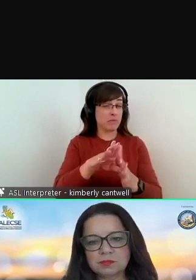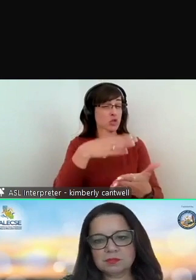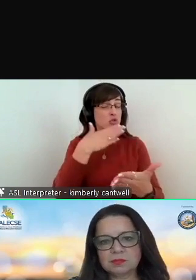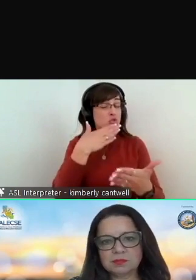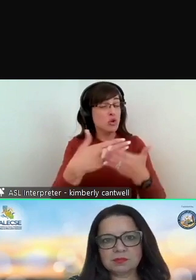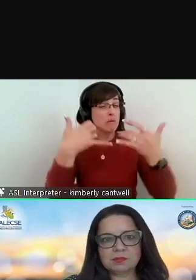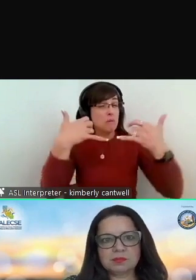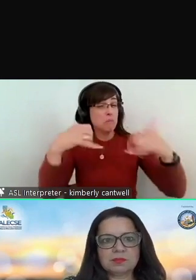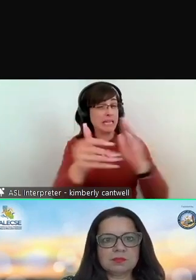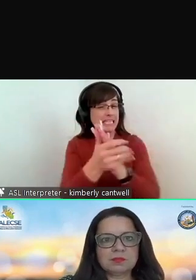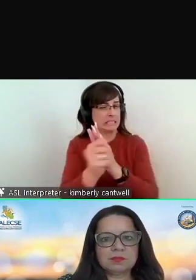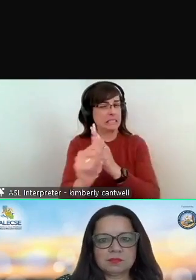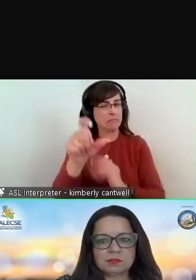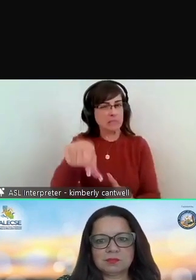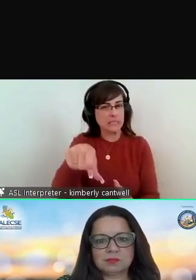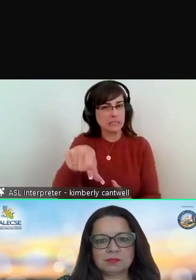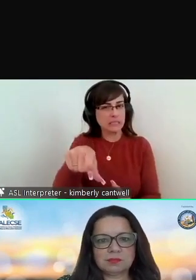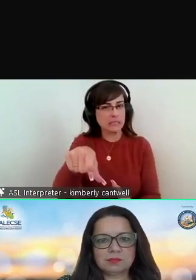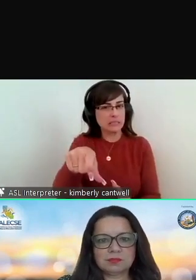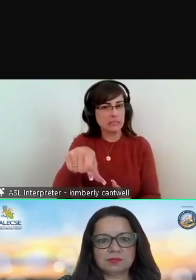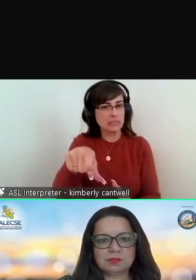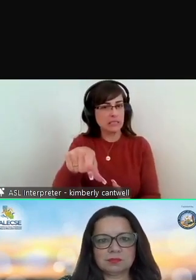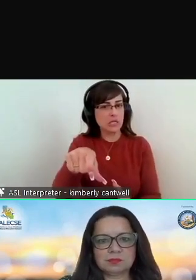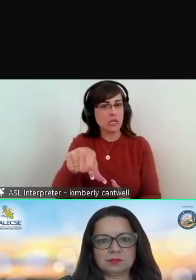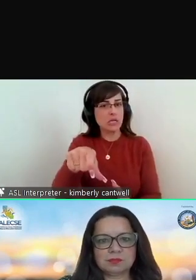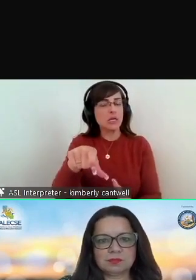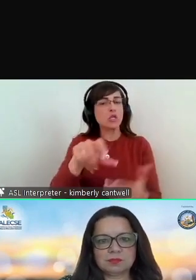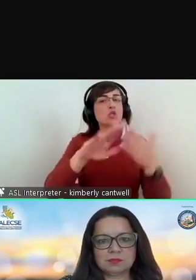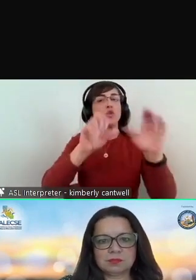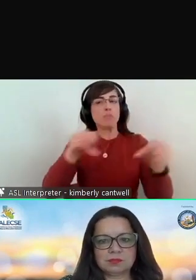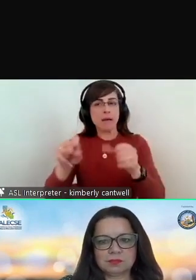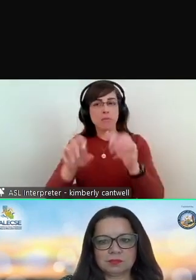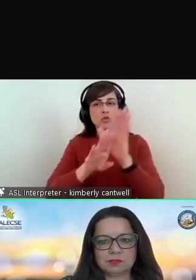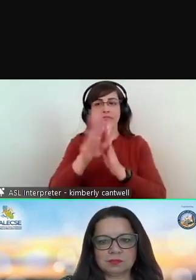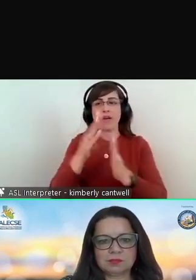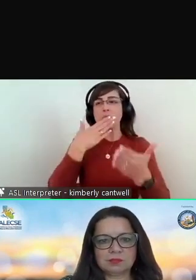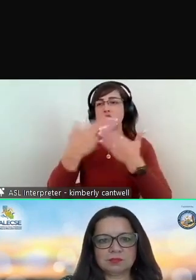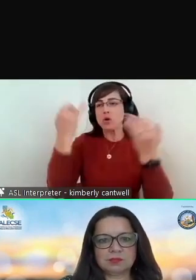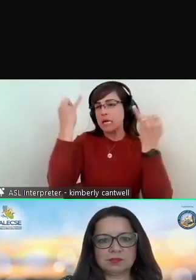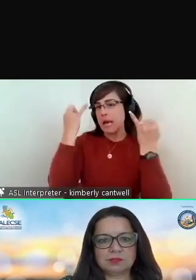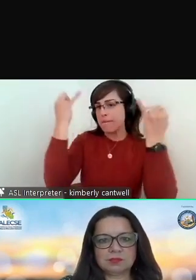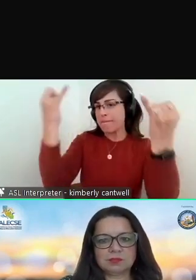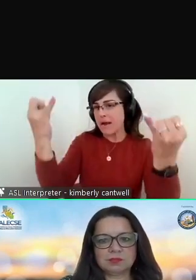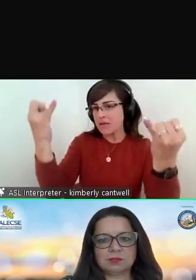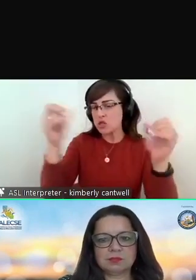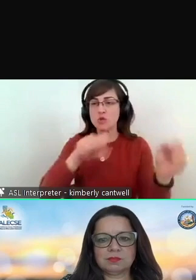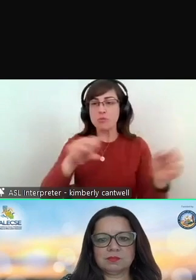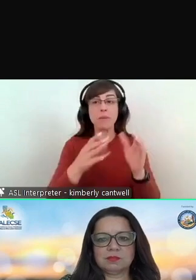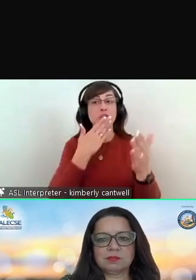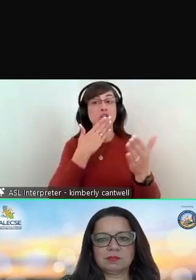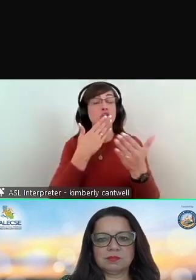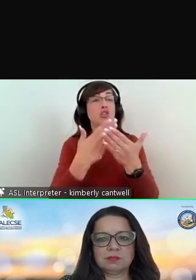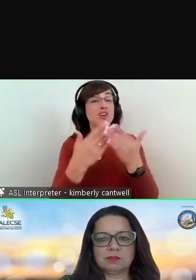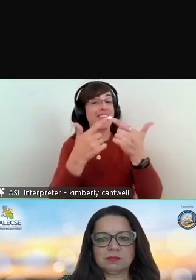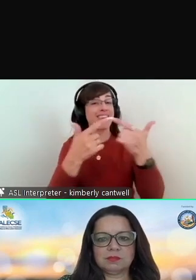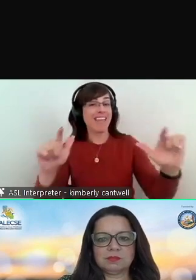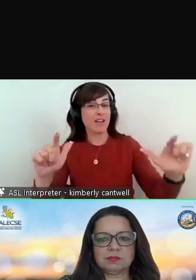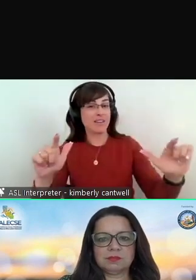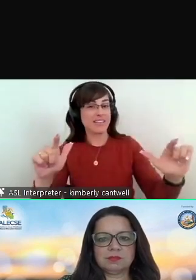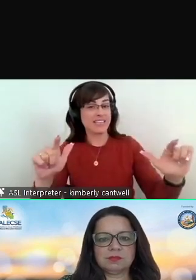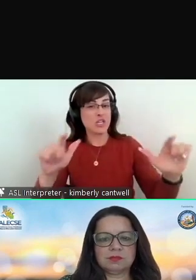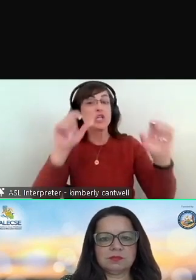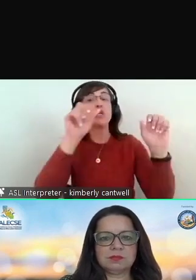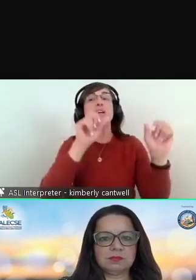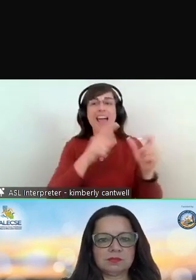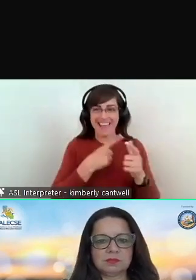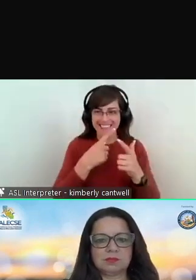play skills in order to develop good imagination, to develop good language, to then be